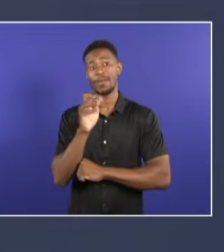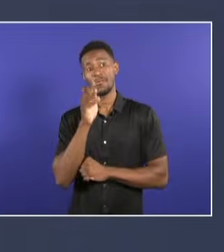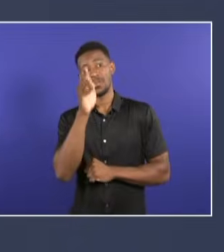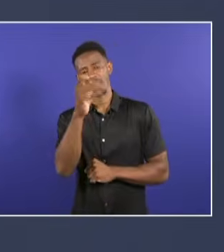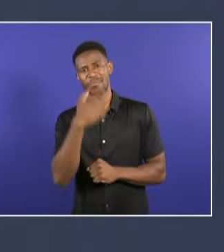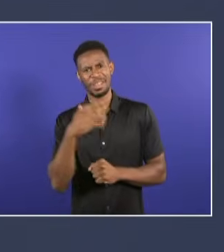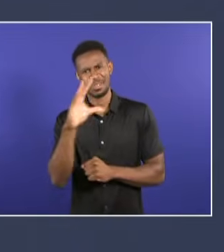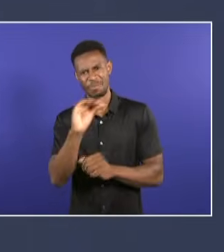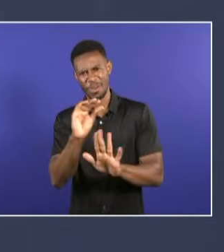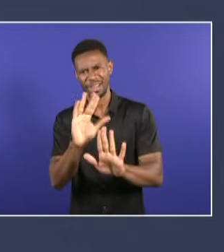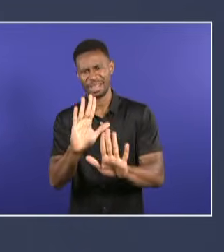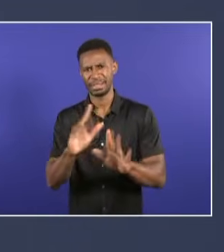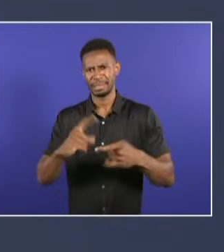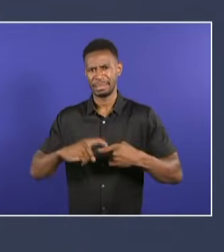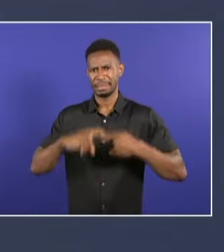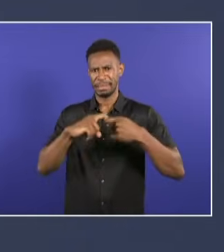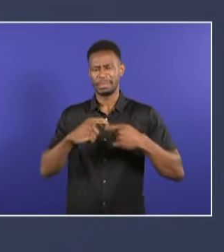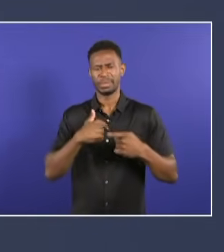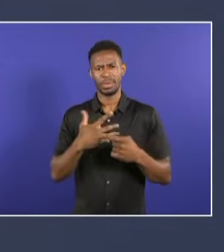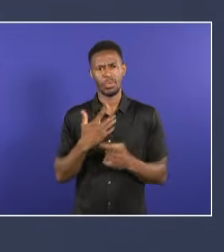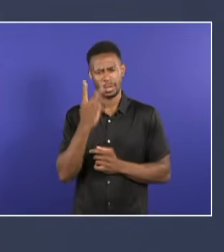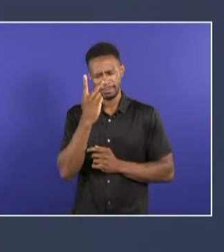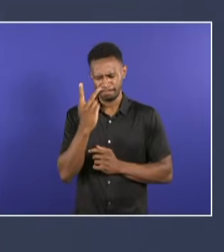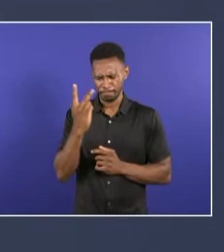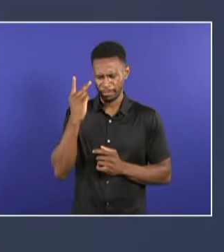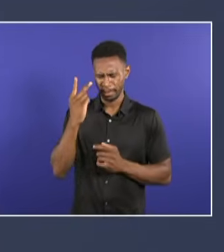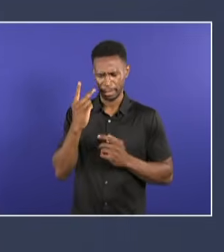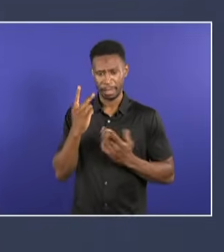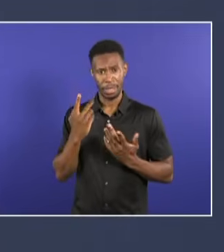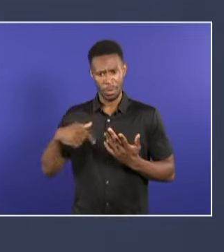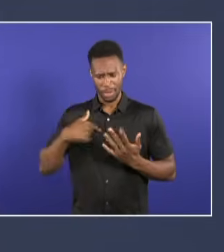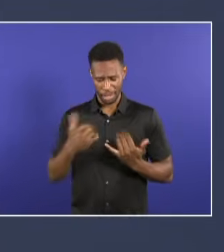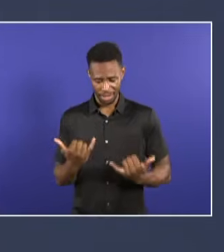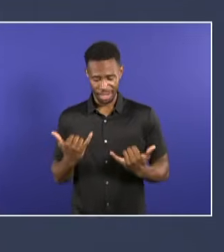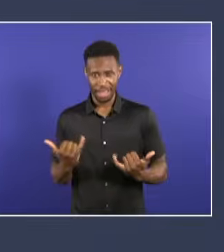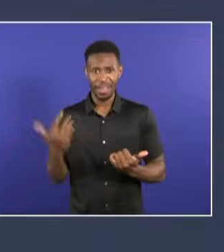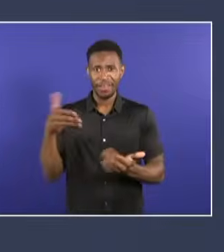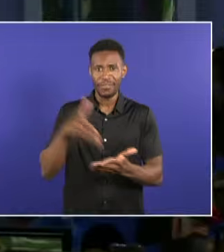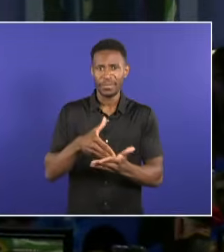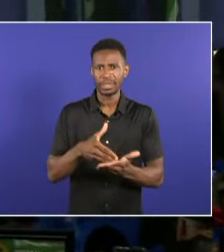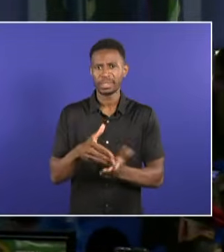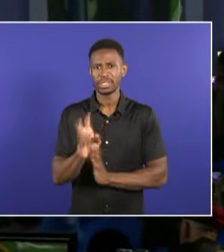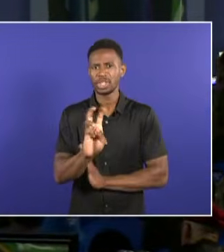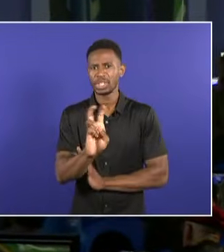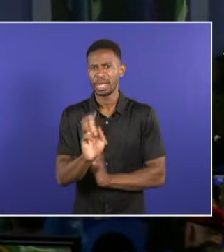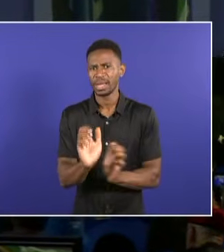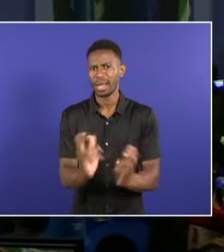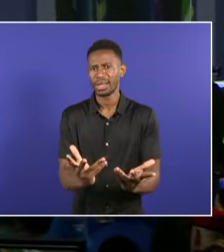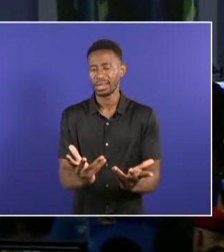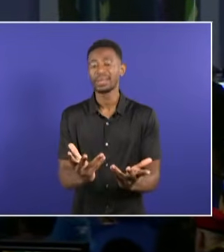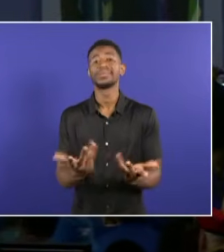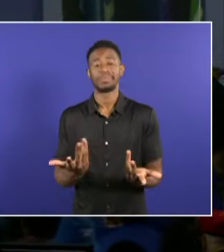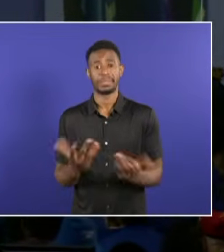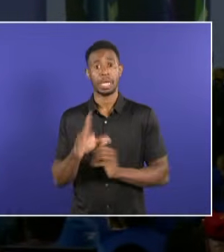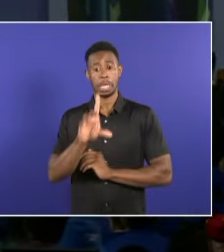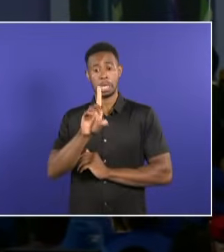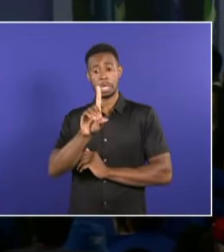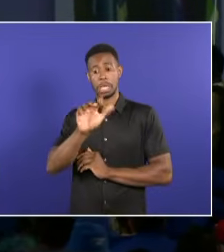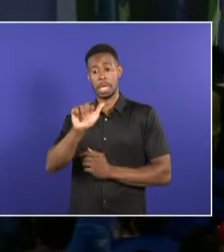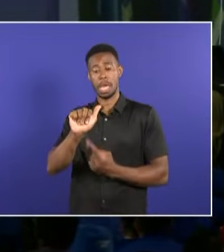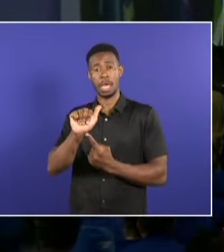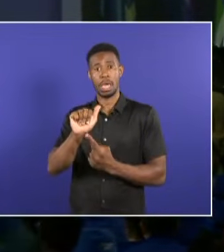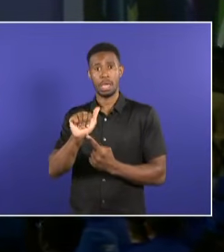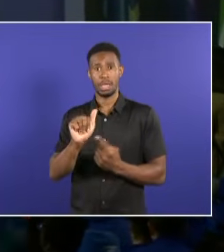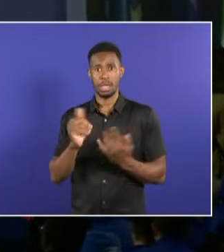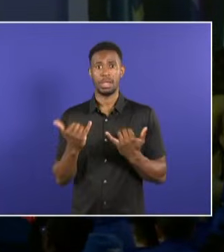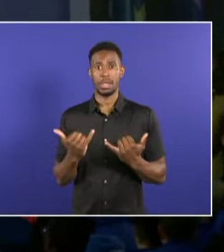I would like to reflect for a moment on how we got here today. The Democratic Alliance did not become the